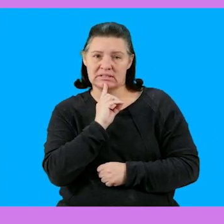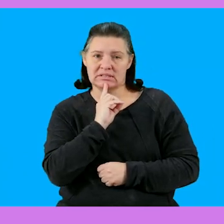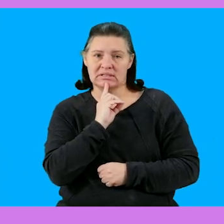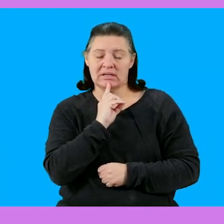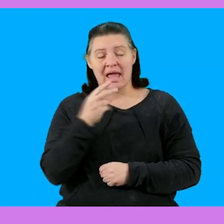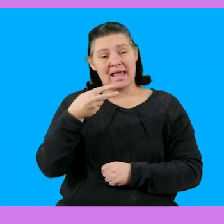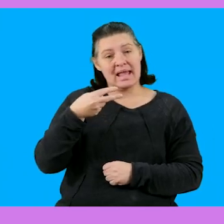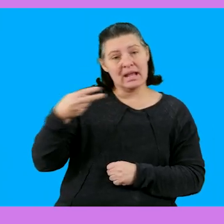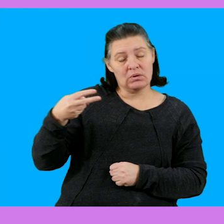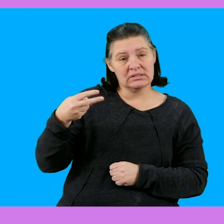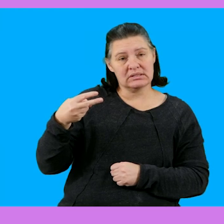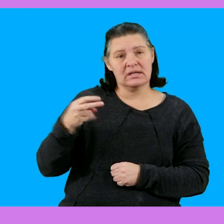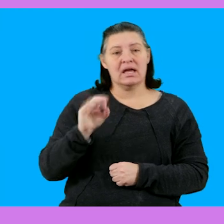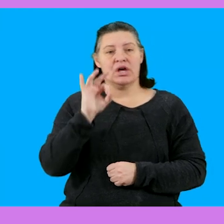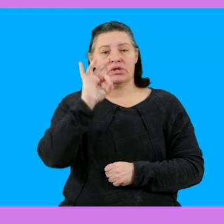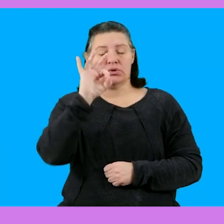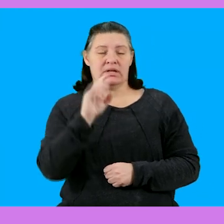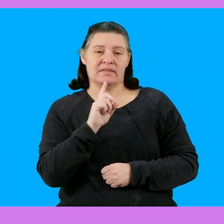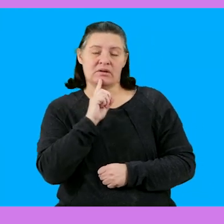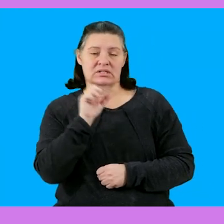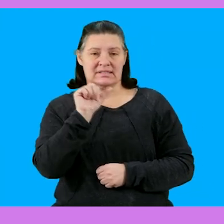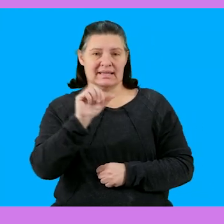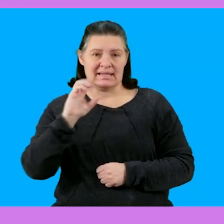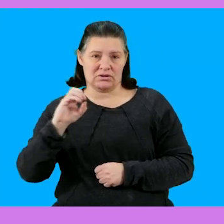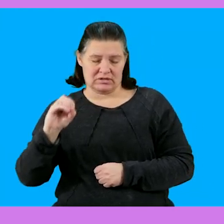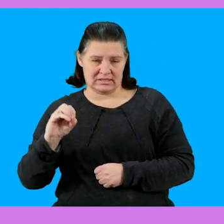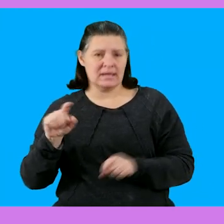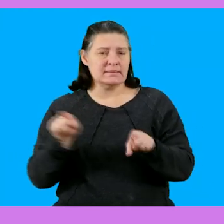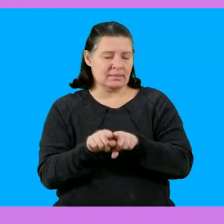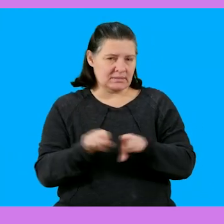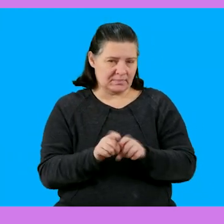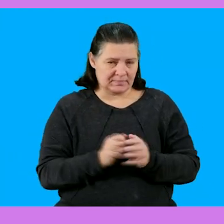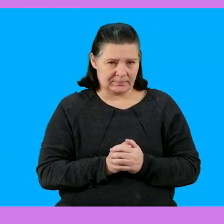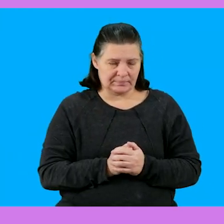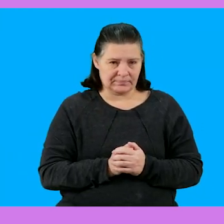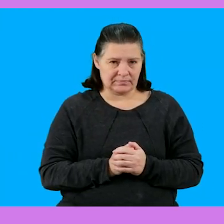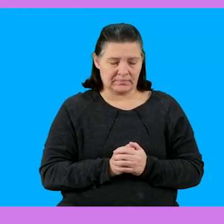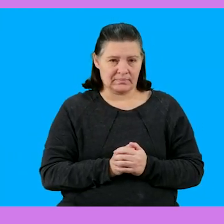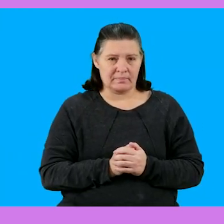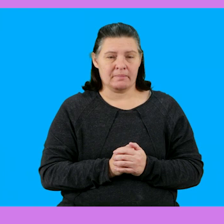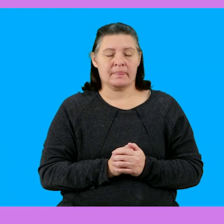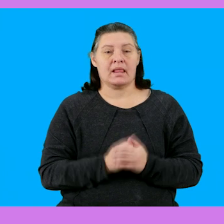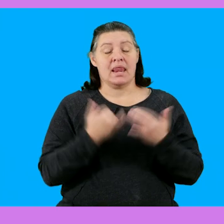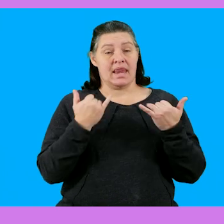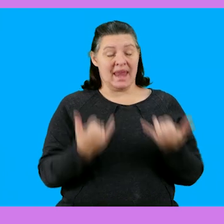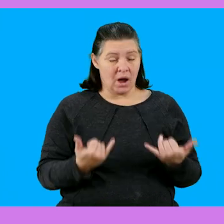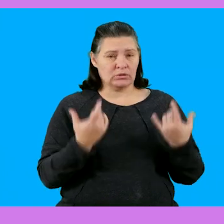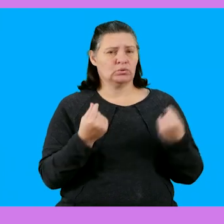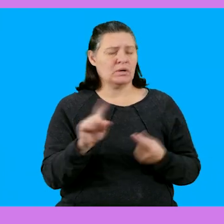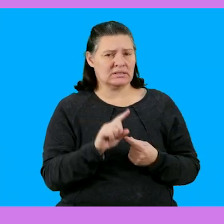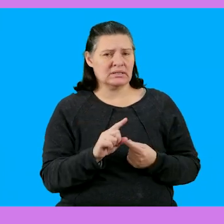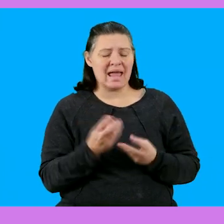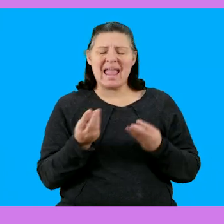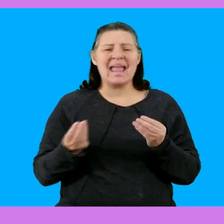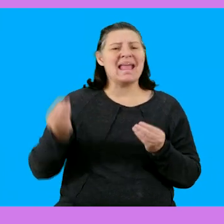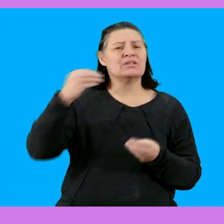That is 30,000 Rand. So therefore, that will give us 3,600 Rand interest. So now I will check